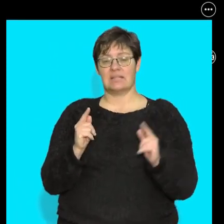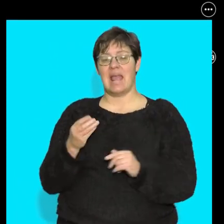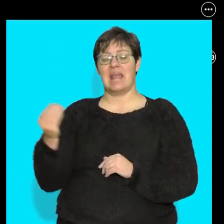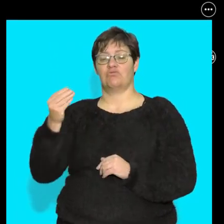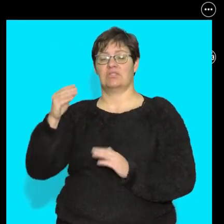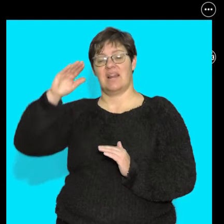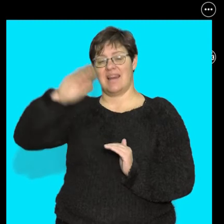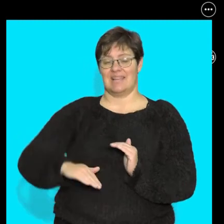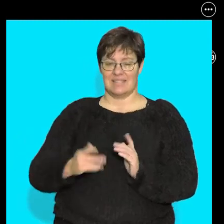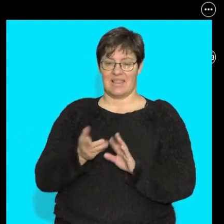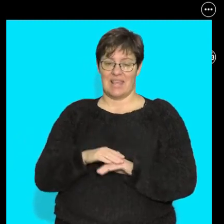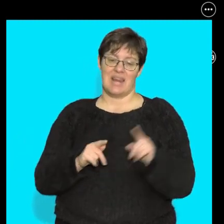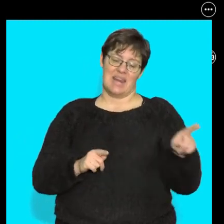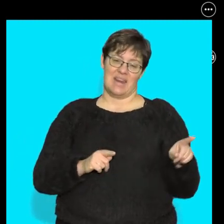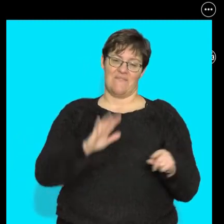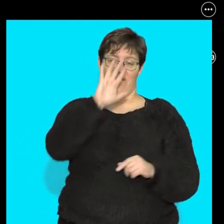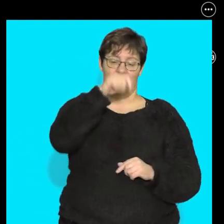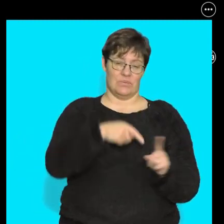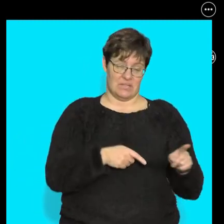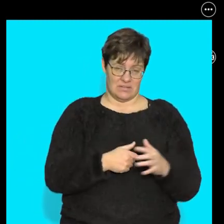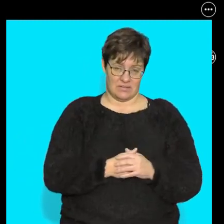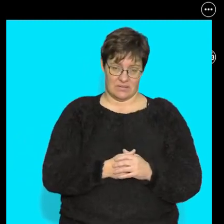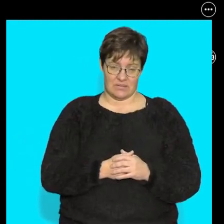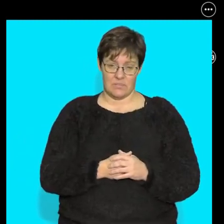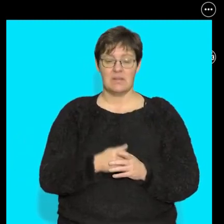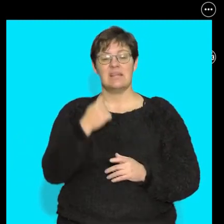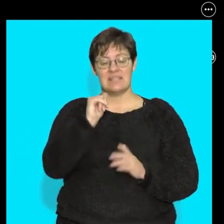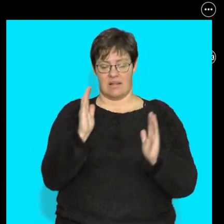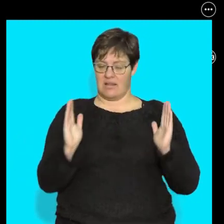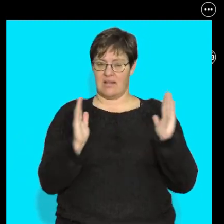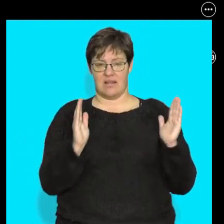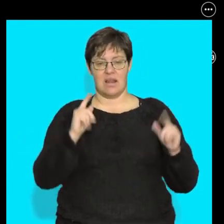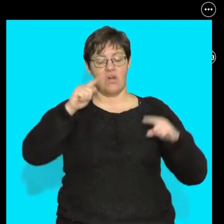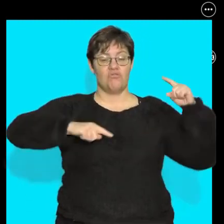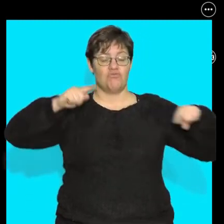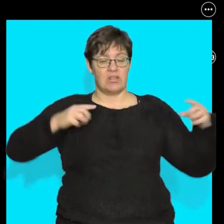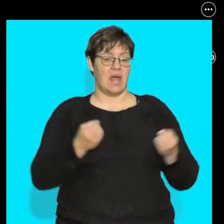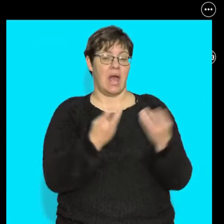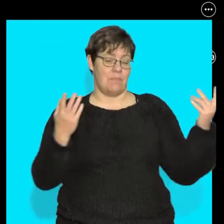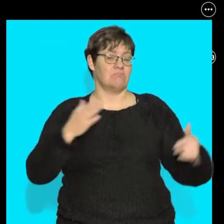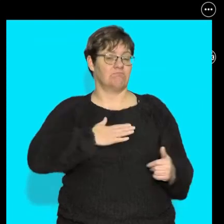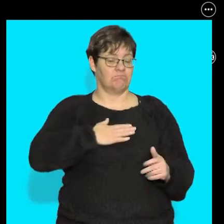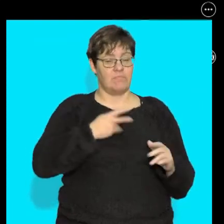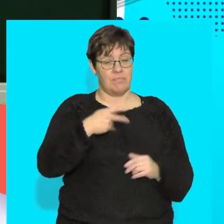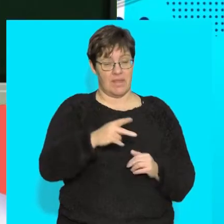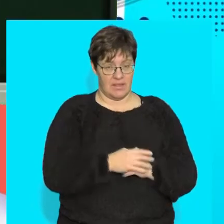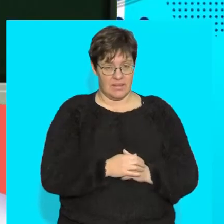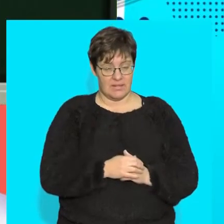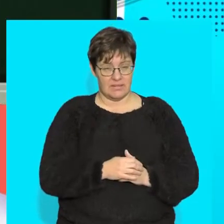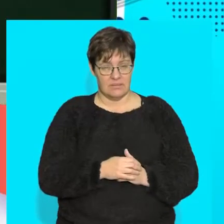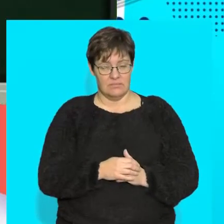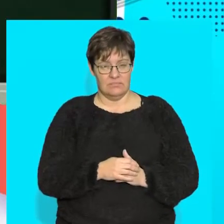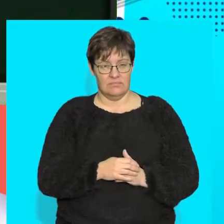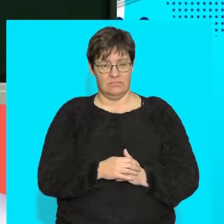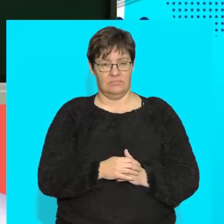bit lesser than the one of 5,000, but this is still within the range of how much she's willing to pay. And then you can